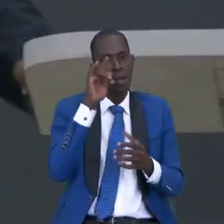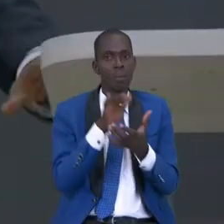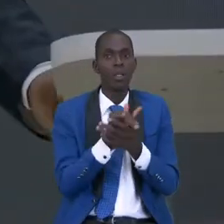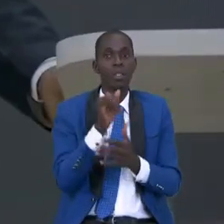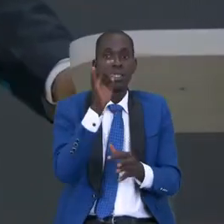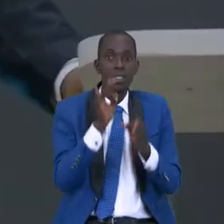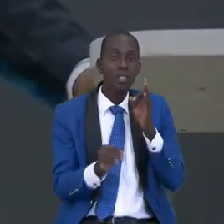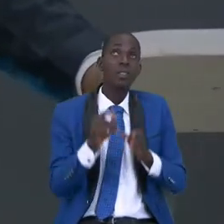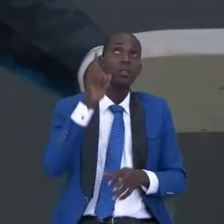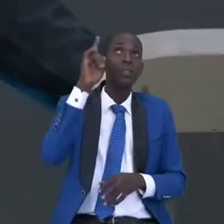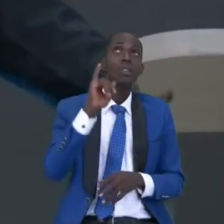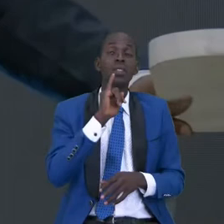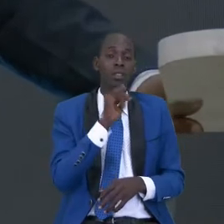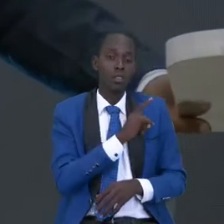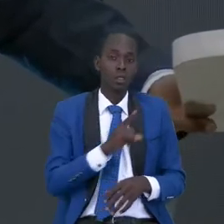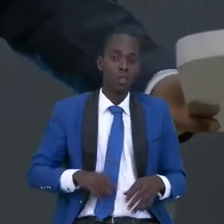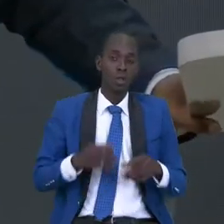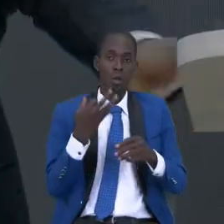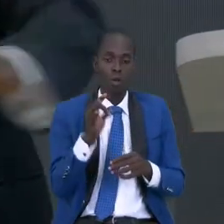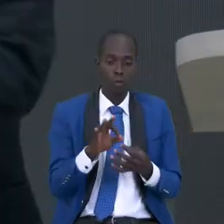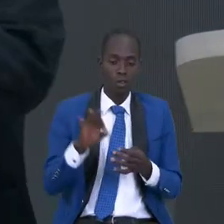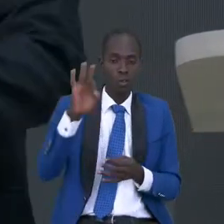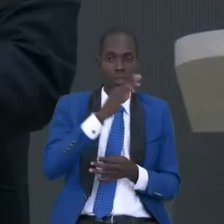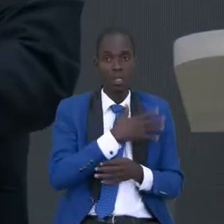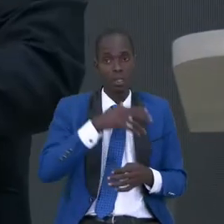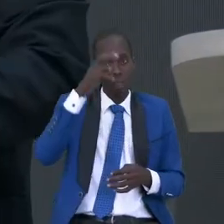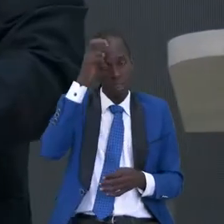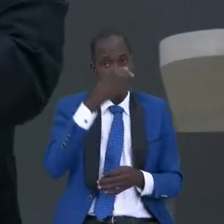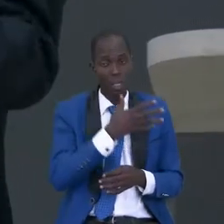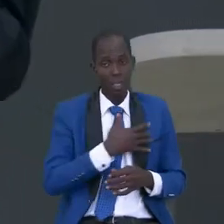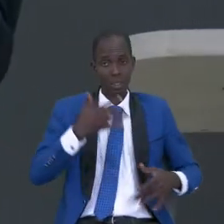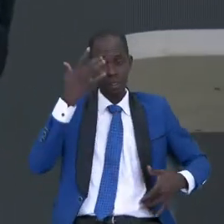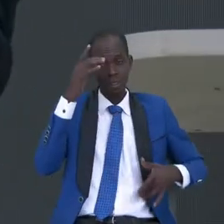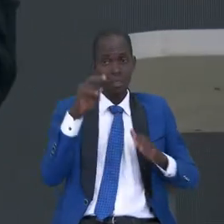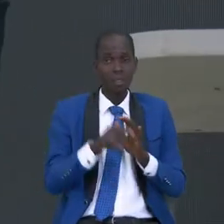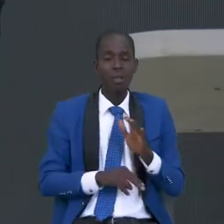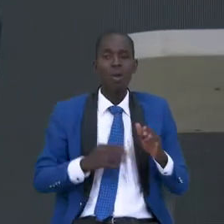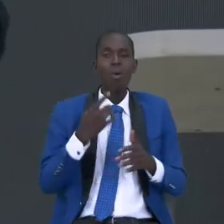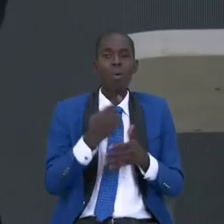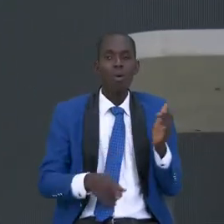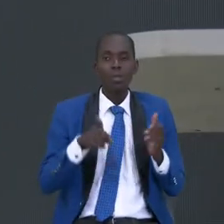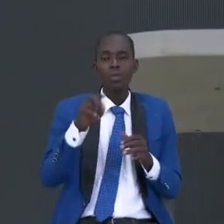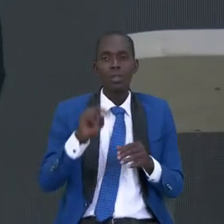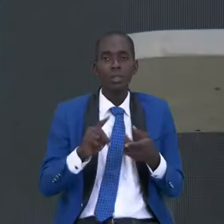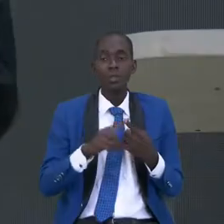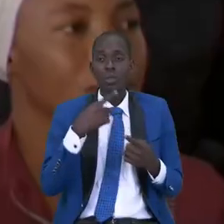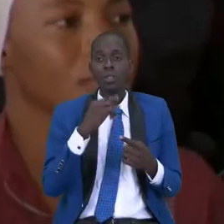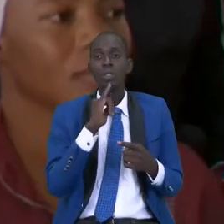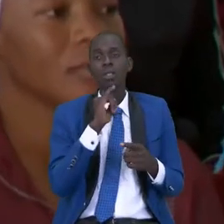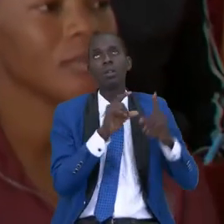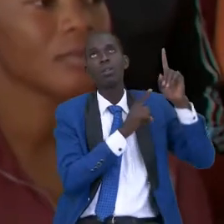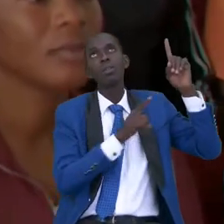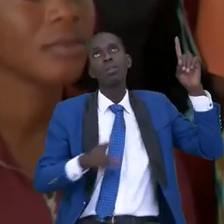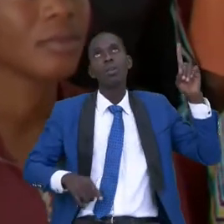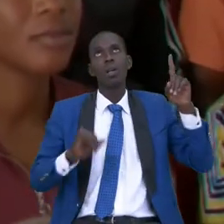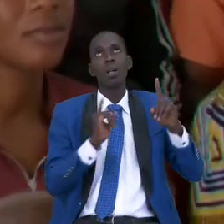Lord of spirits and Satan and sickness, if he is Lord, all you can say is, Lord, I